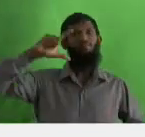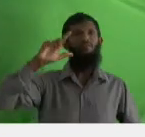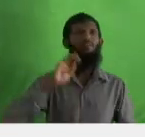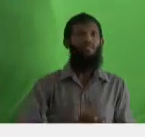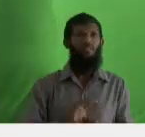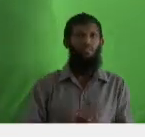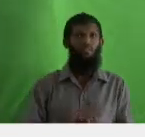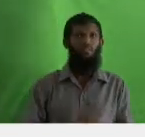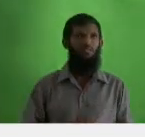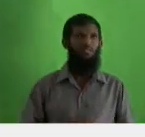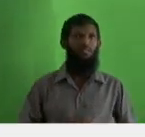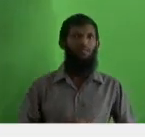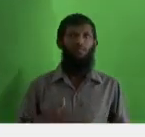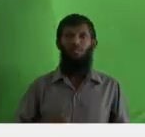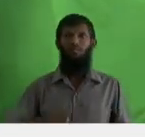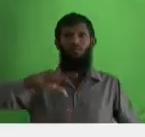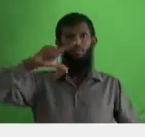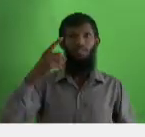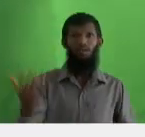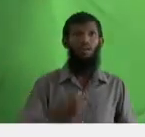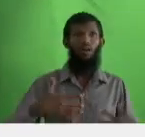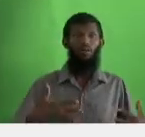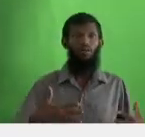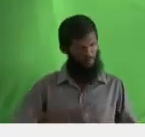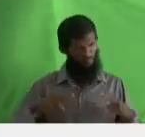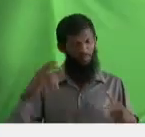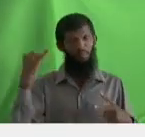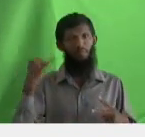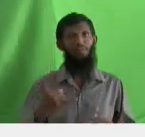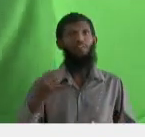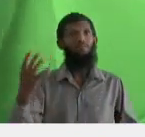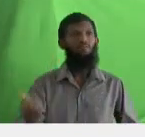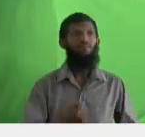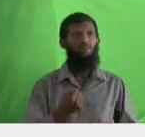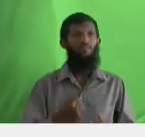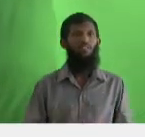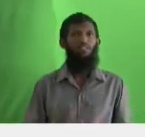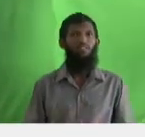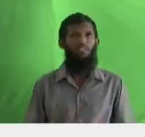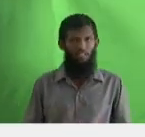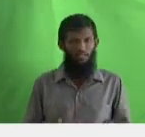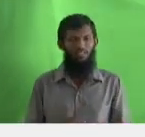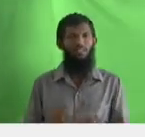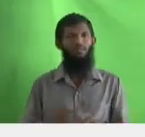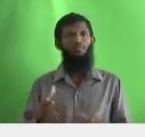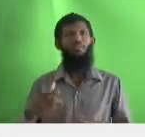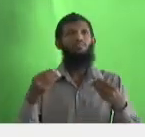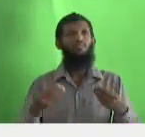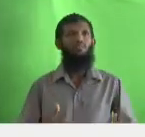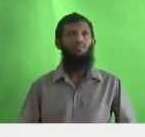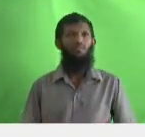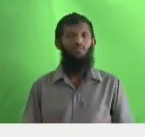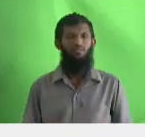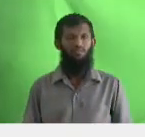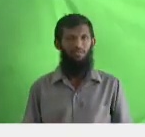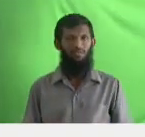a quality that Allah did not like. And this is why, once you have earned, even if it is halal earning, remember